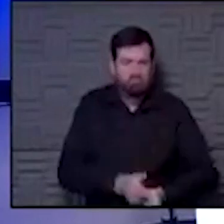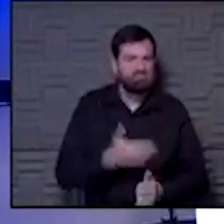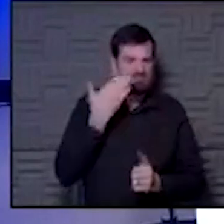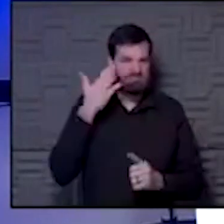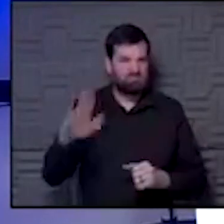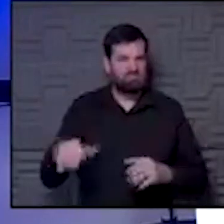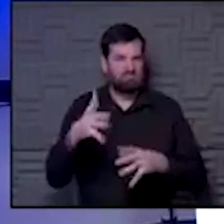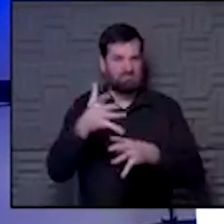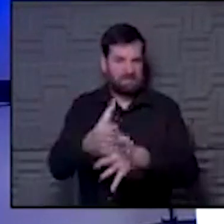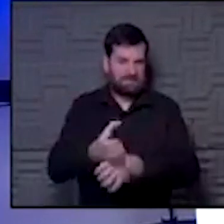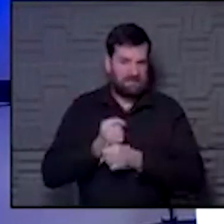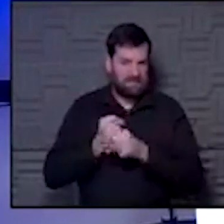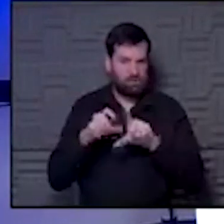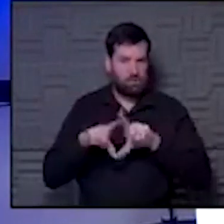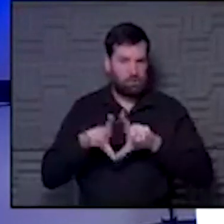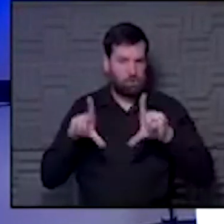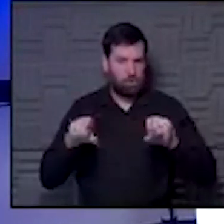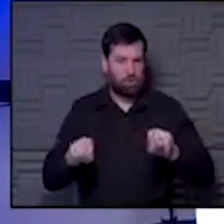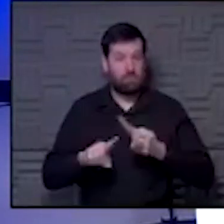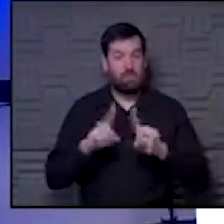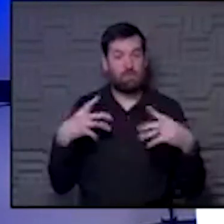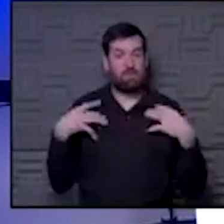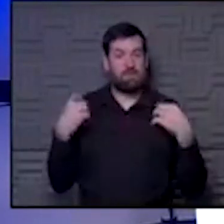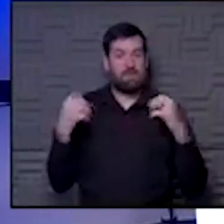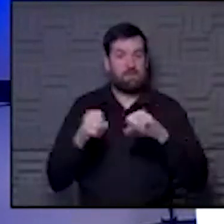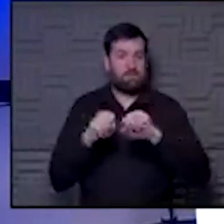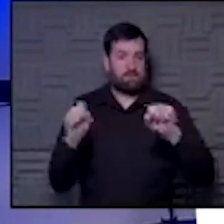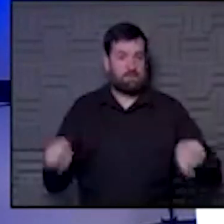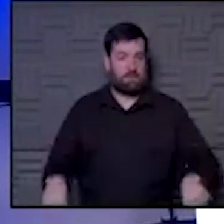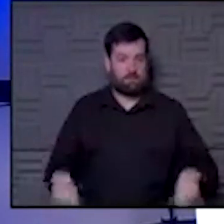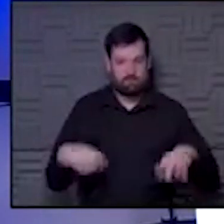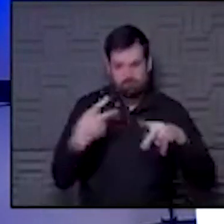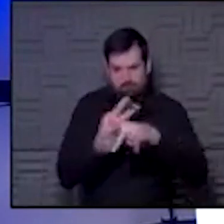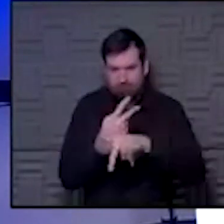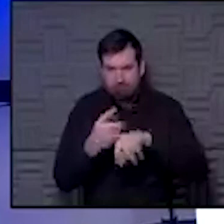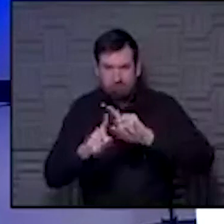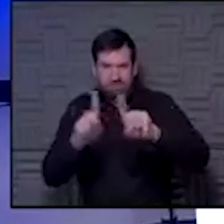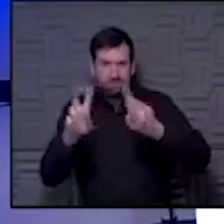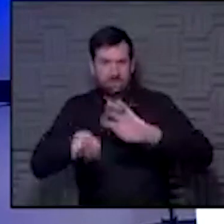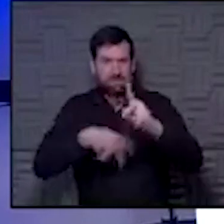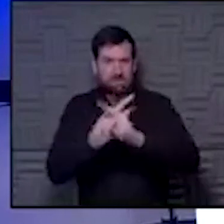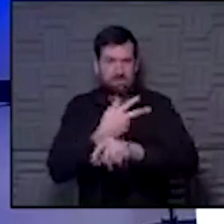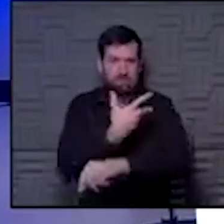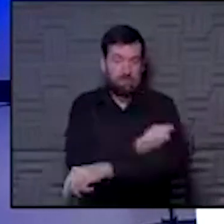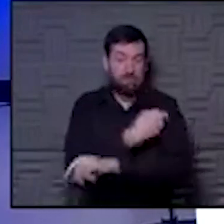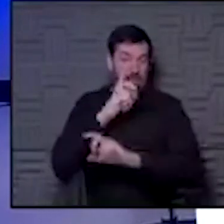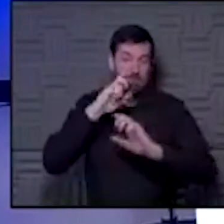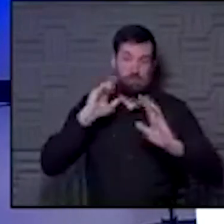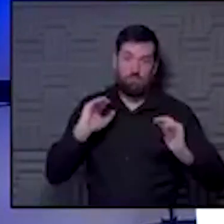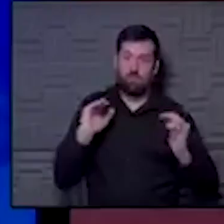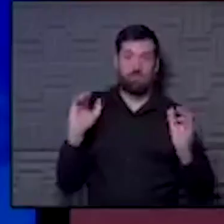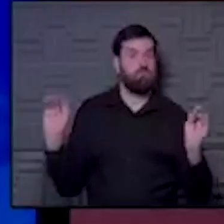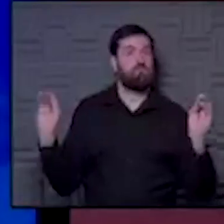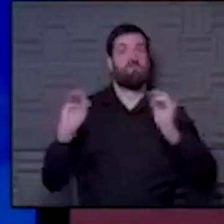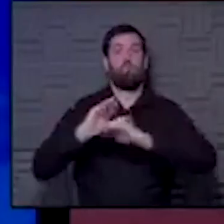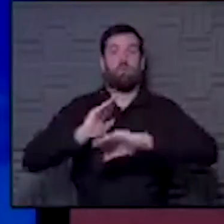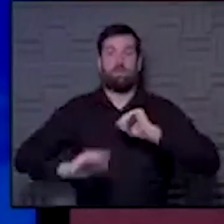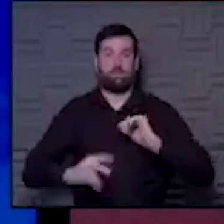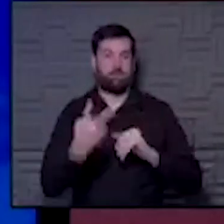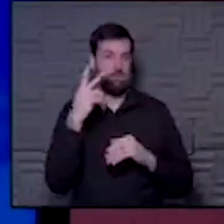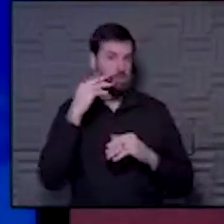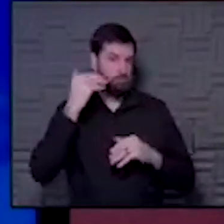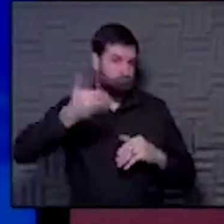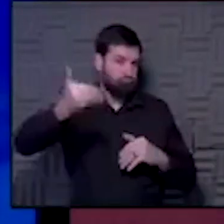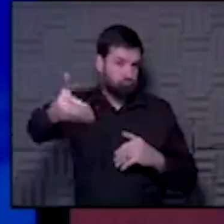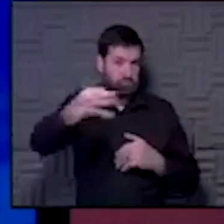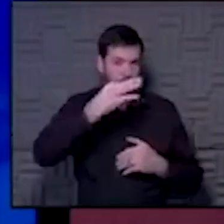card, but even in the health system, as you're dealing with different types of vaccines, hopefully there are more than 2, on the horizon. How are you going to be able